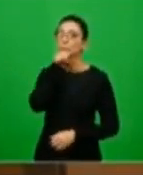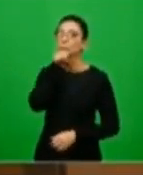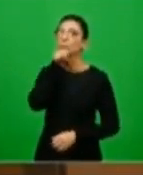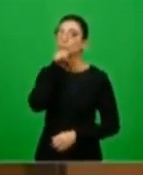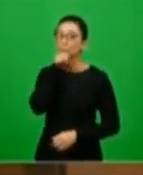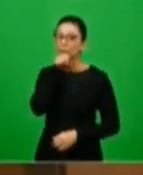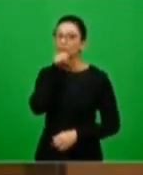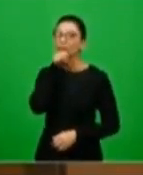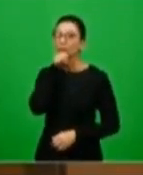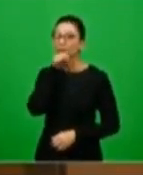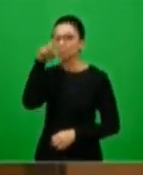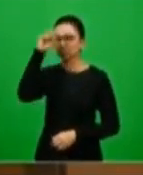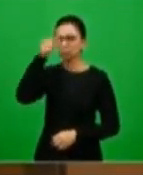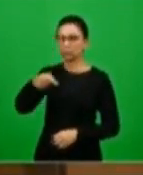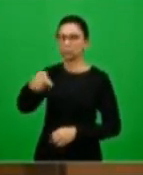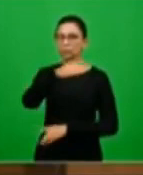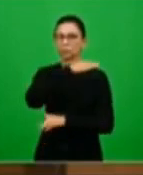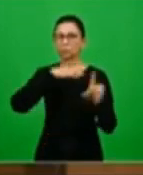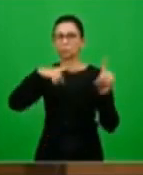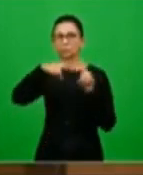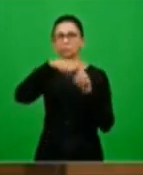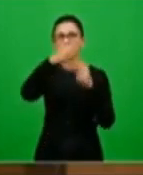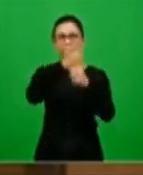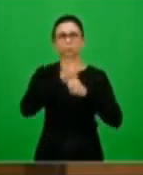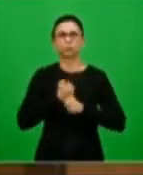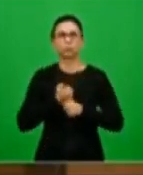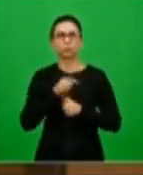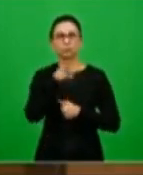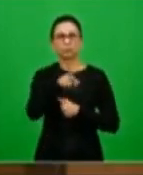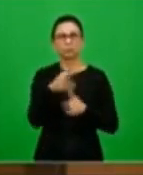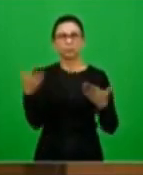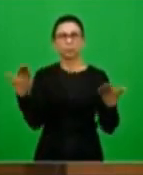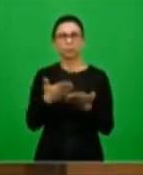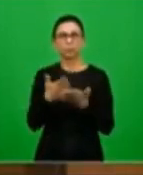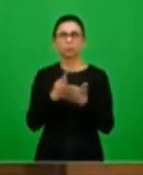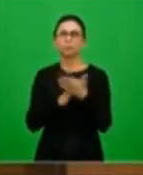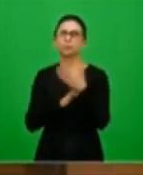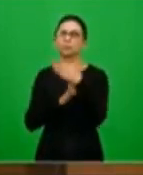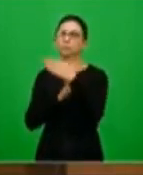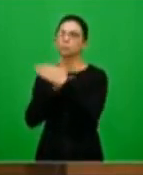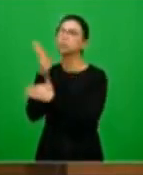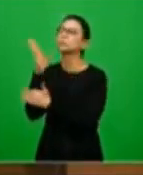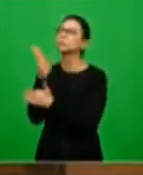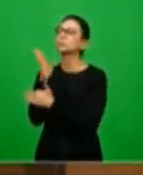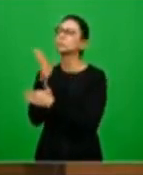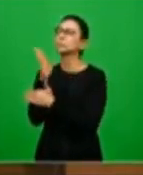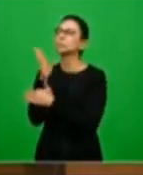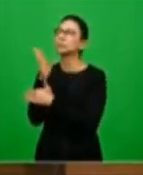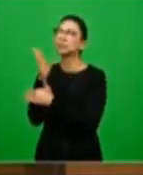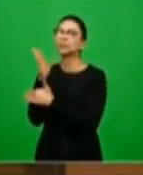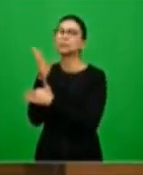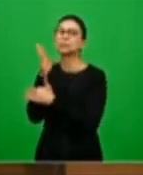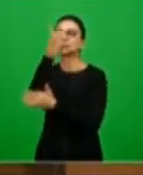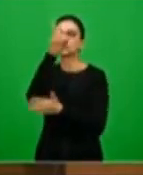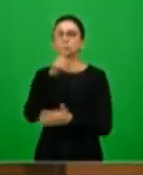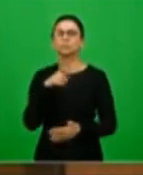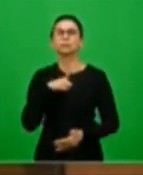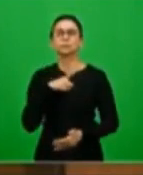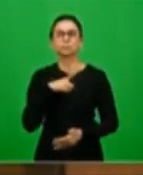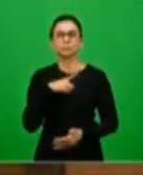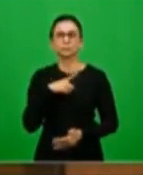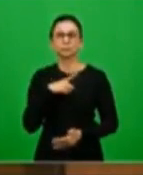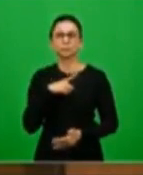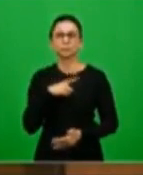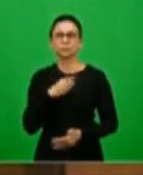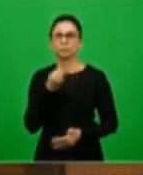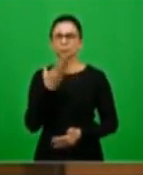died on the cross for him. I died on the cross for her. That's why he has access to your blessing. He can enjoy this power, your power and